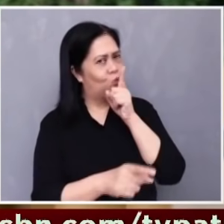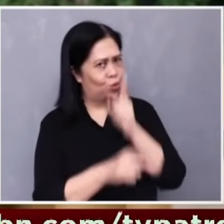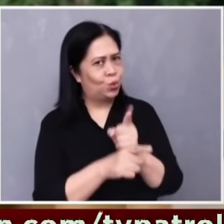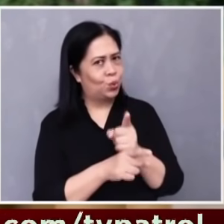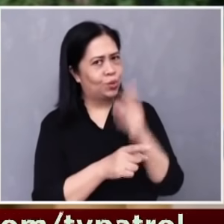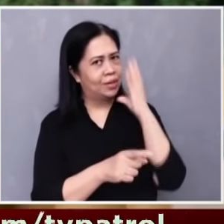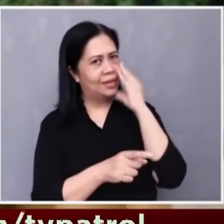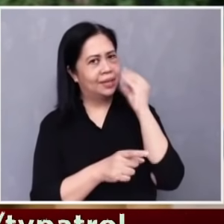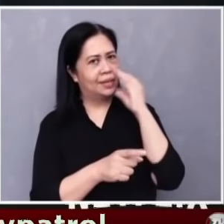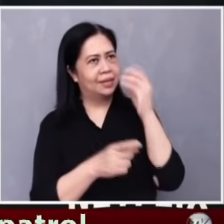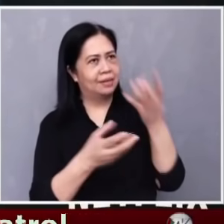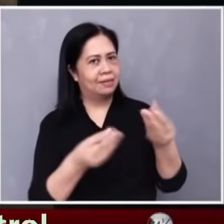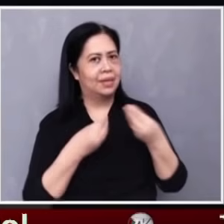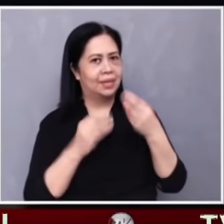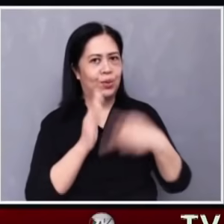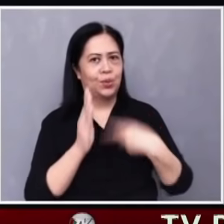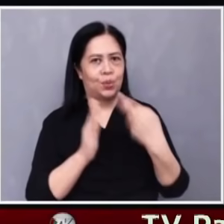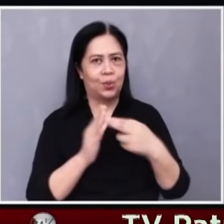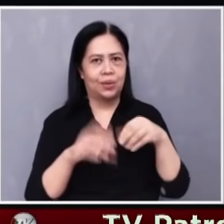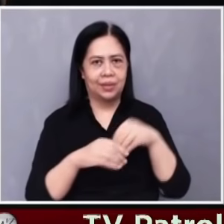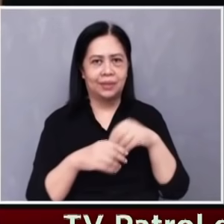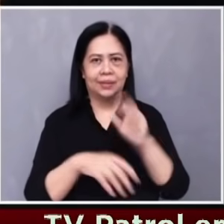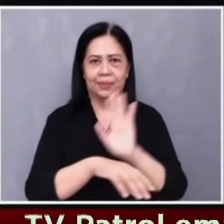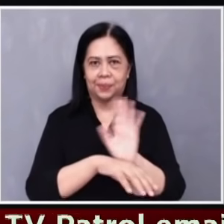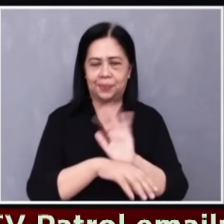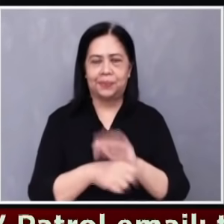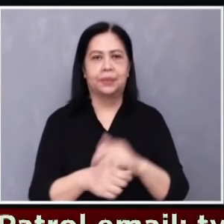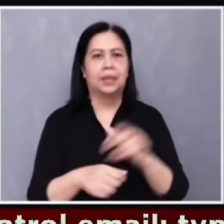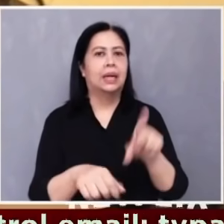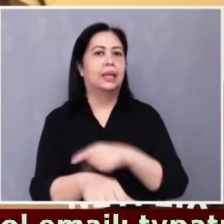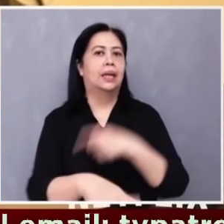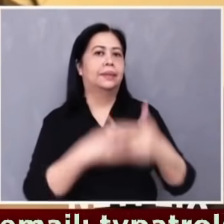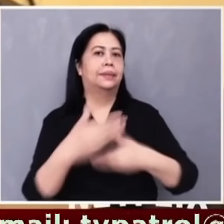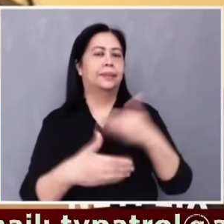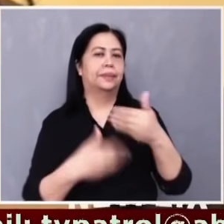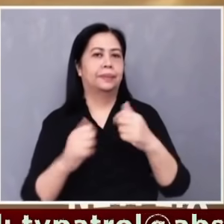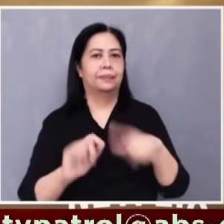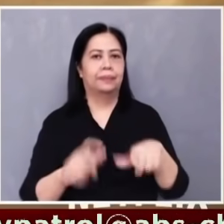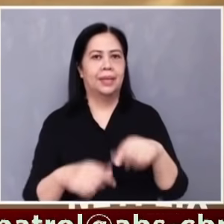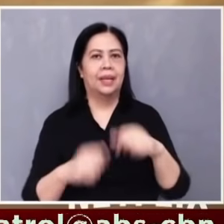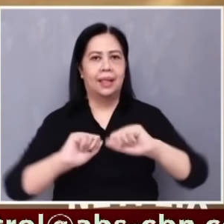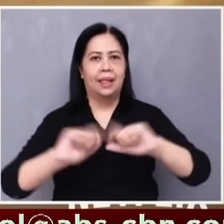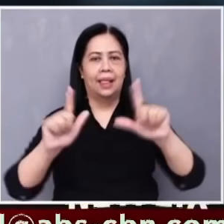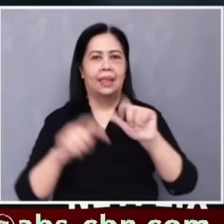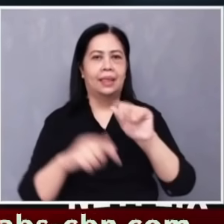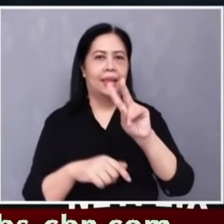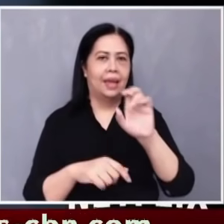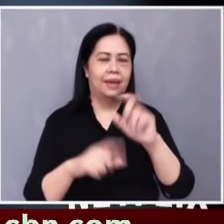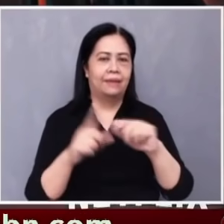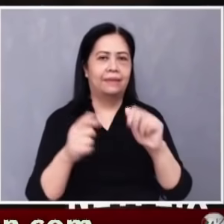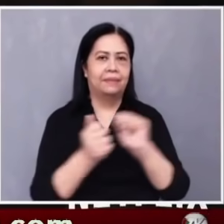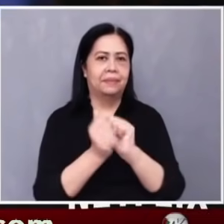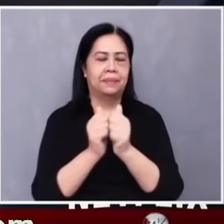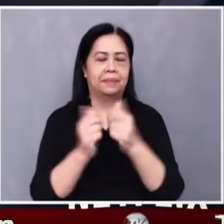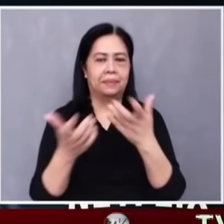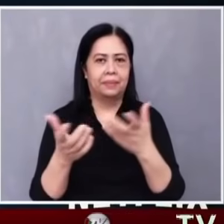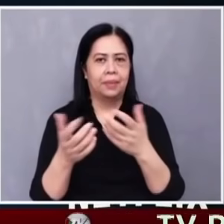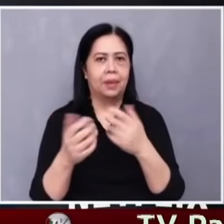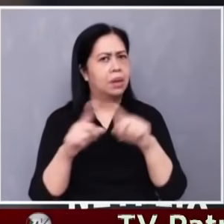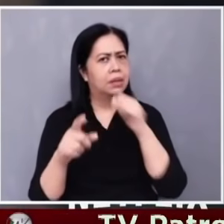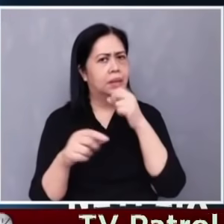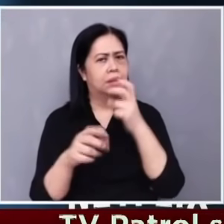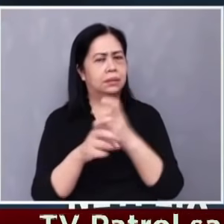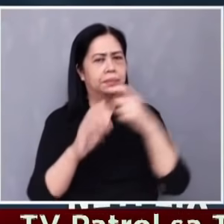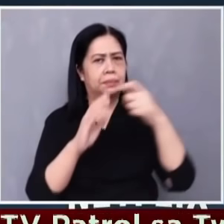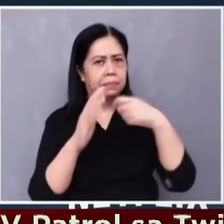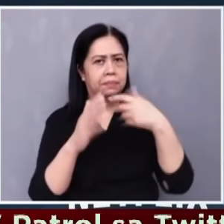came to this show. Naging matagal ang proseso ng pagbuo ng live adaptation, pero hindi naging mahirap ang shoot kahit pa ginawa